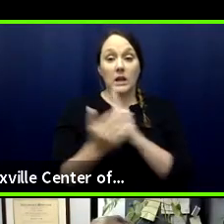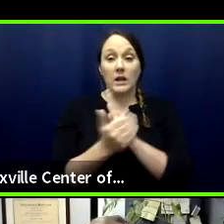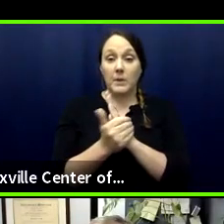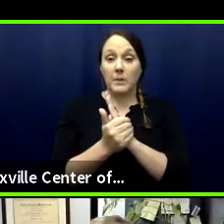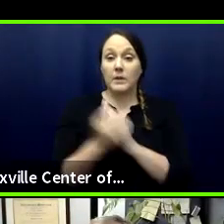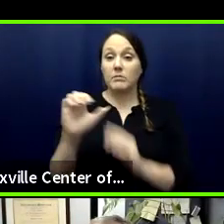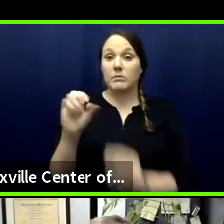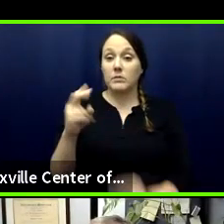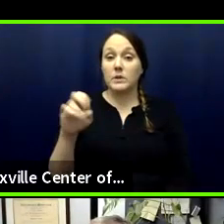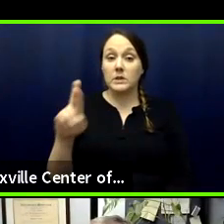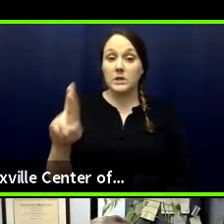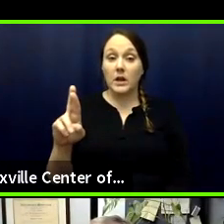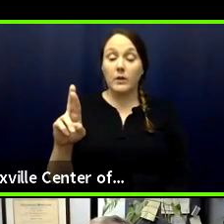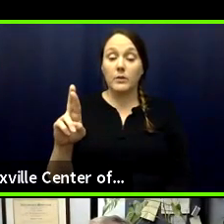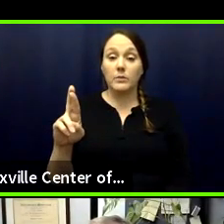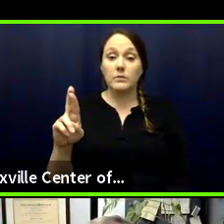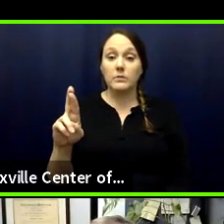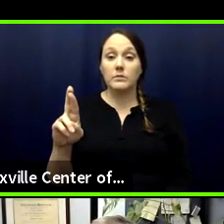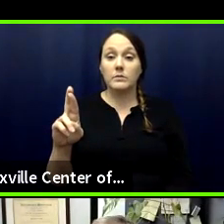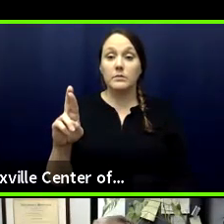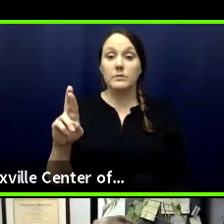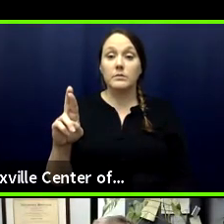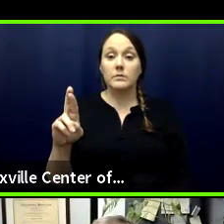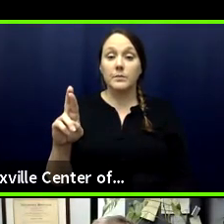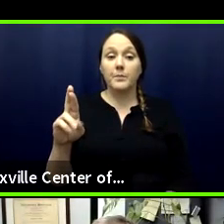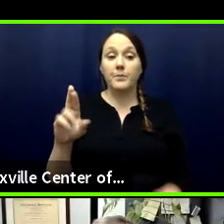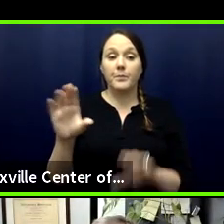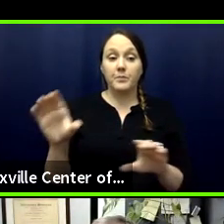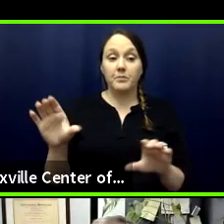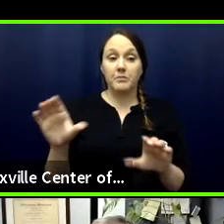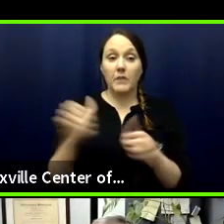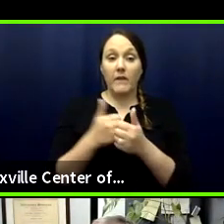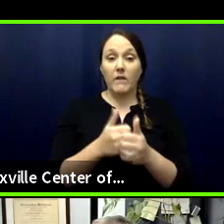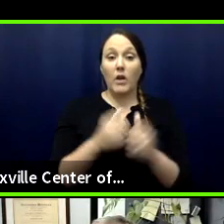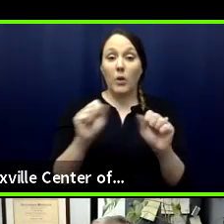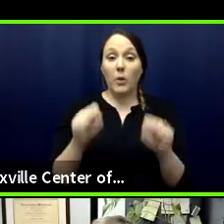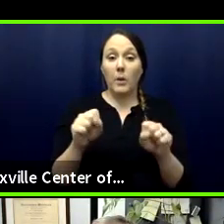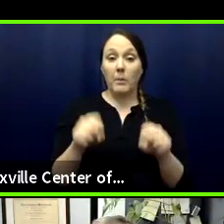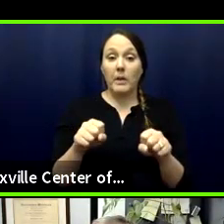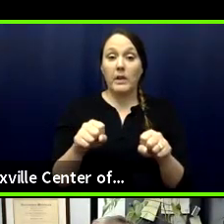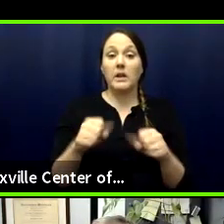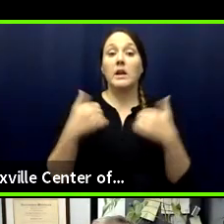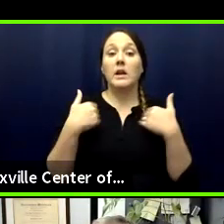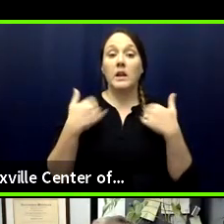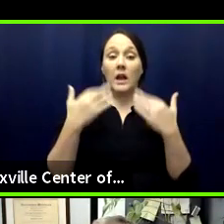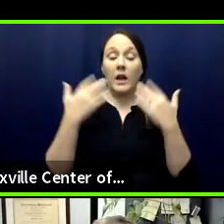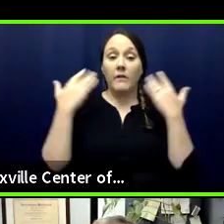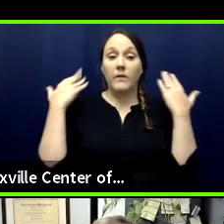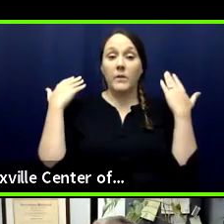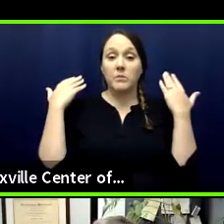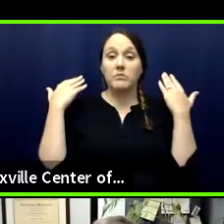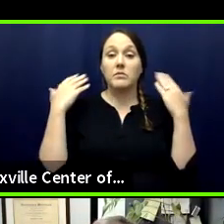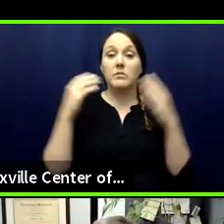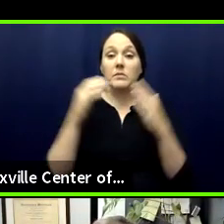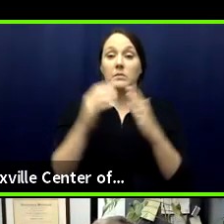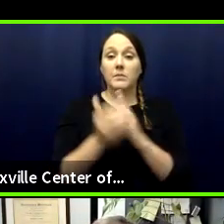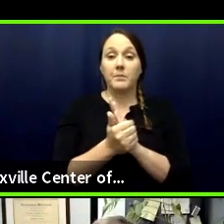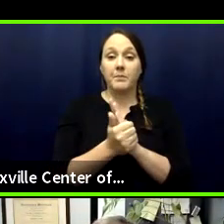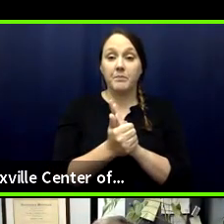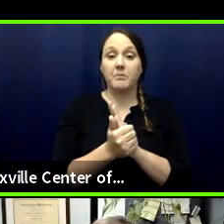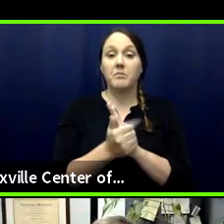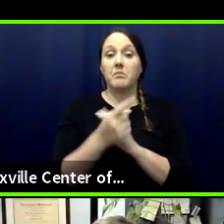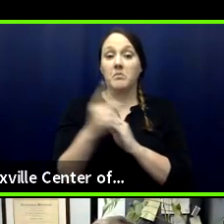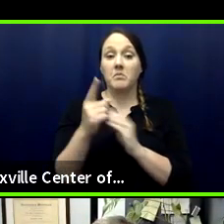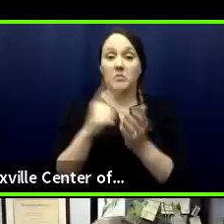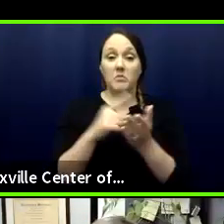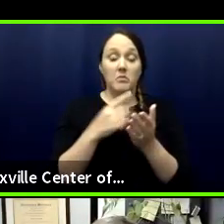would exercise the ability to have that friendly amendment included. Any discussion about that? Are we good with